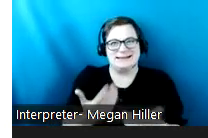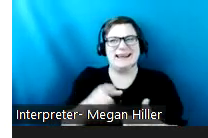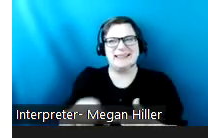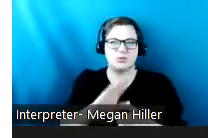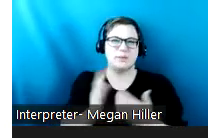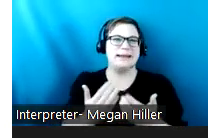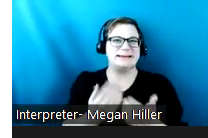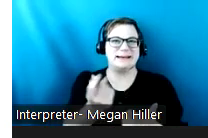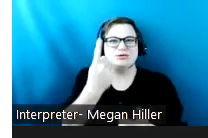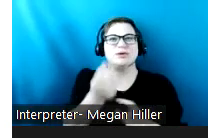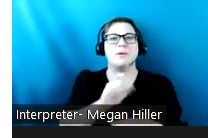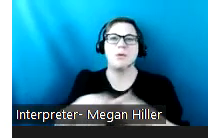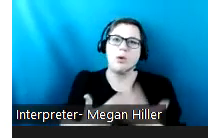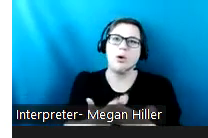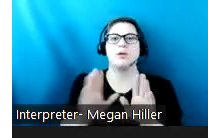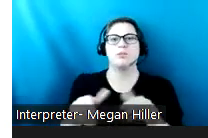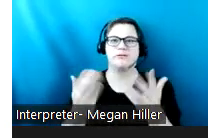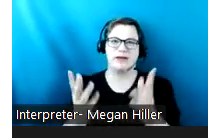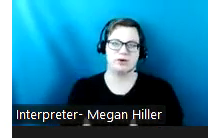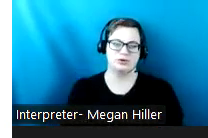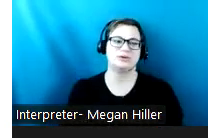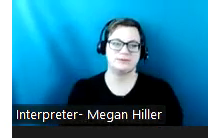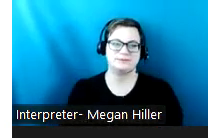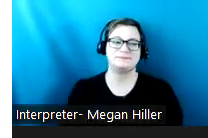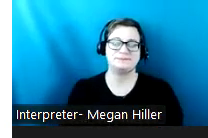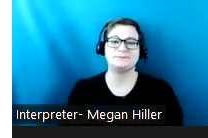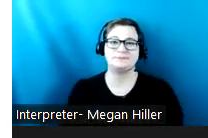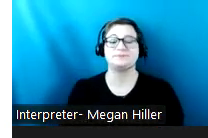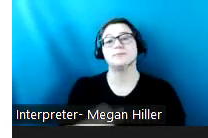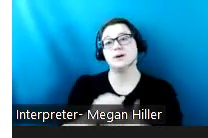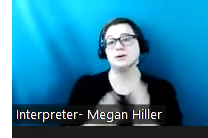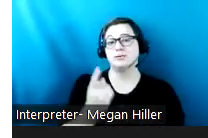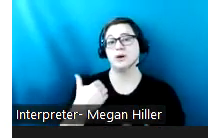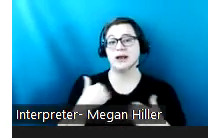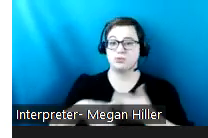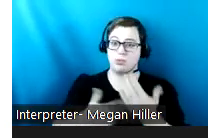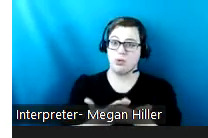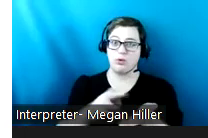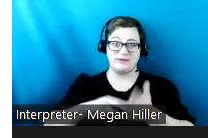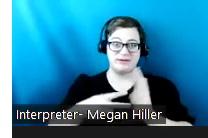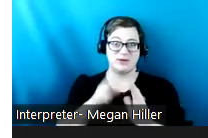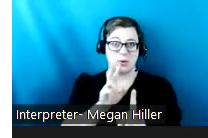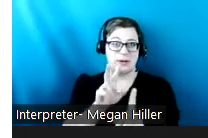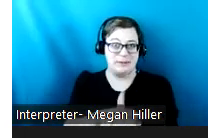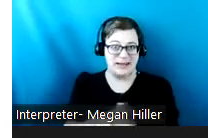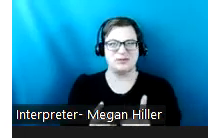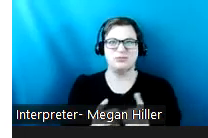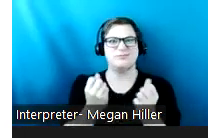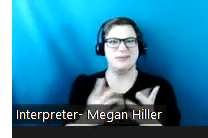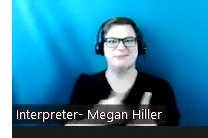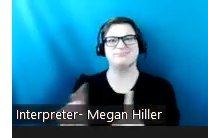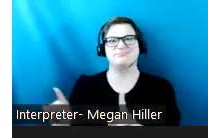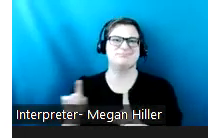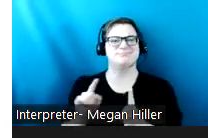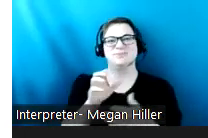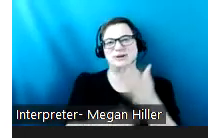understood by all providers. This chapter 1 contains all definitions, like we said, that apply to more than one chapter. So this hopefully will